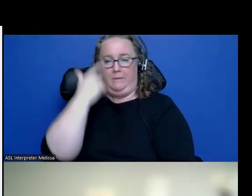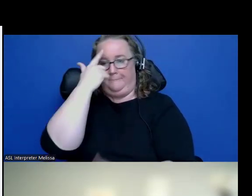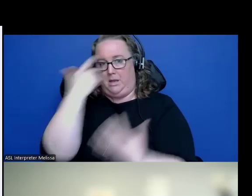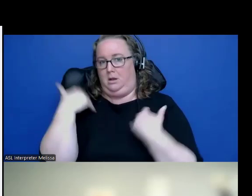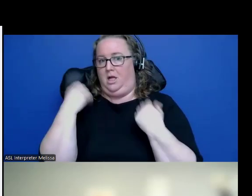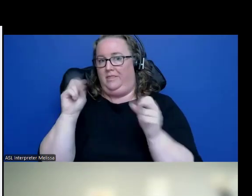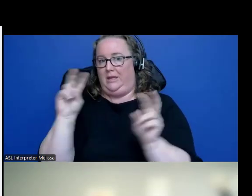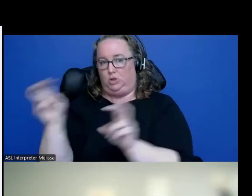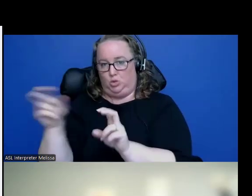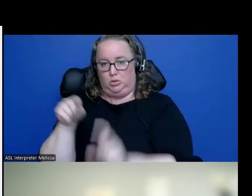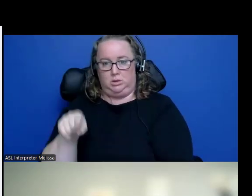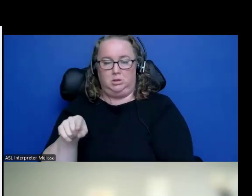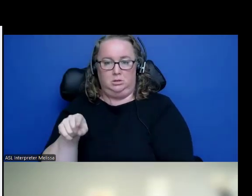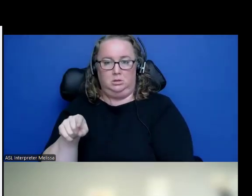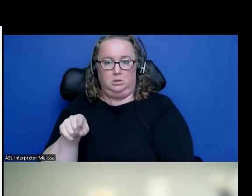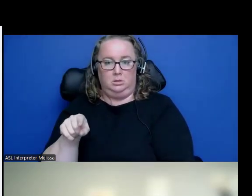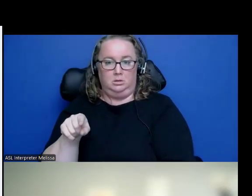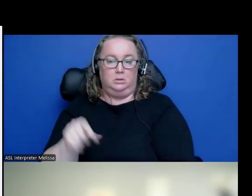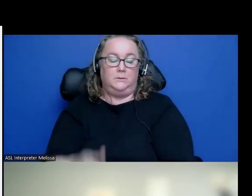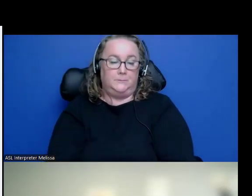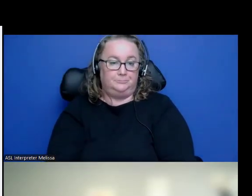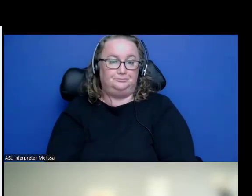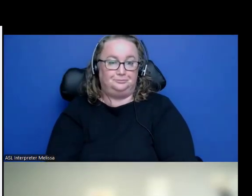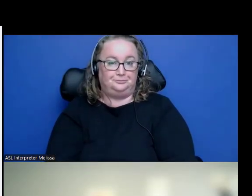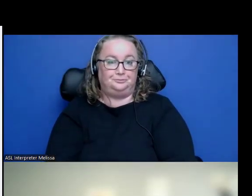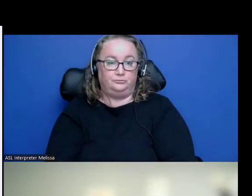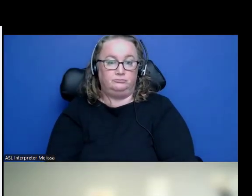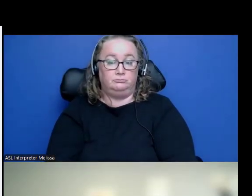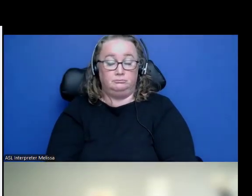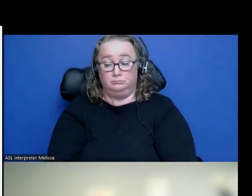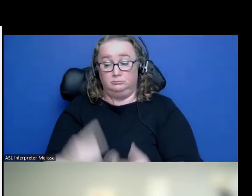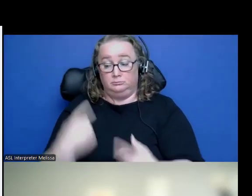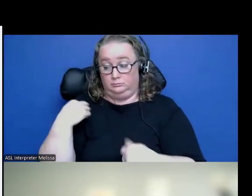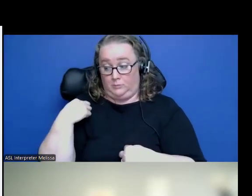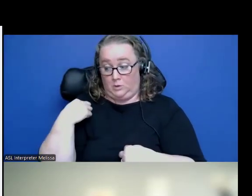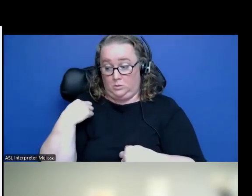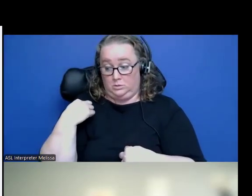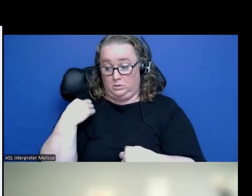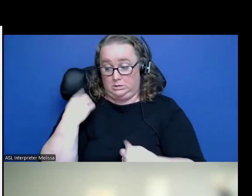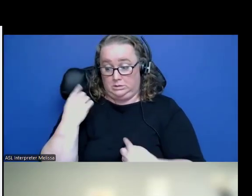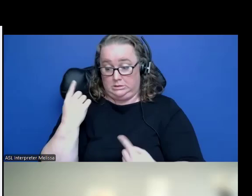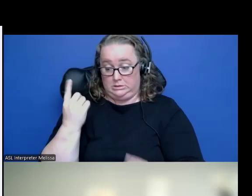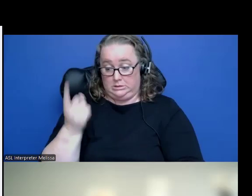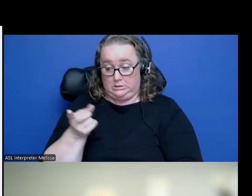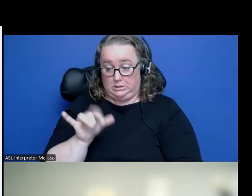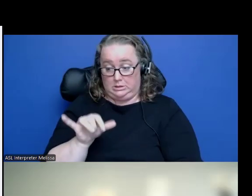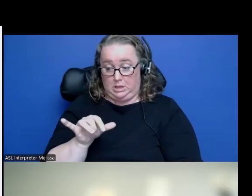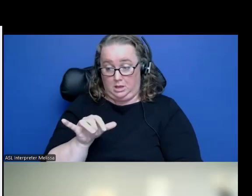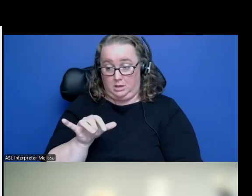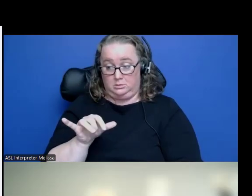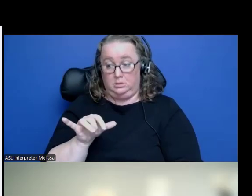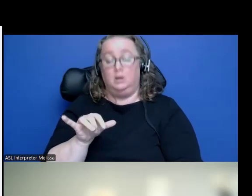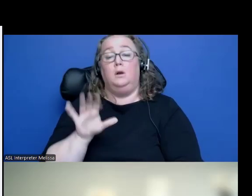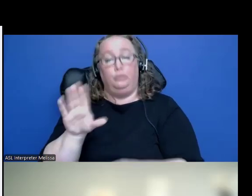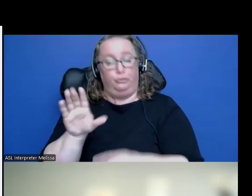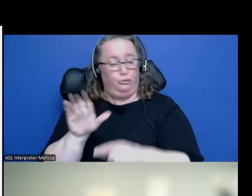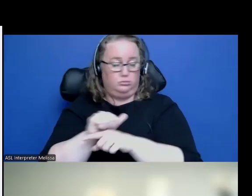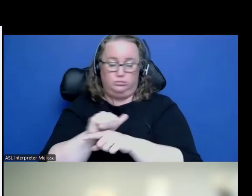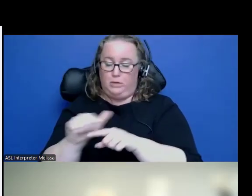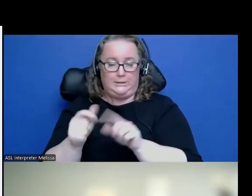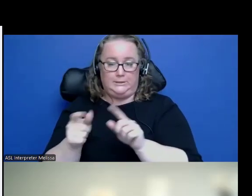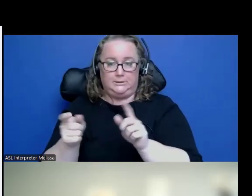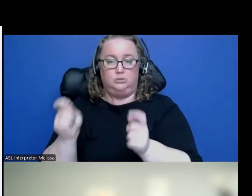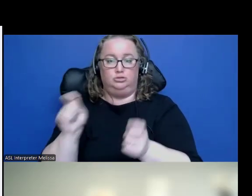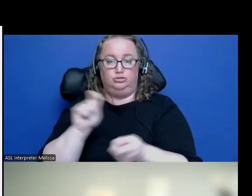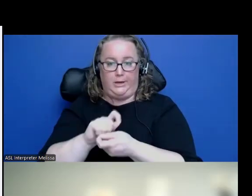issues being assigned. Since then, the practices have changed, and now